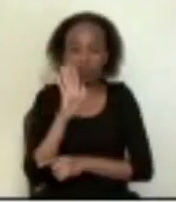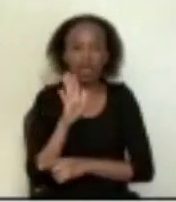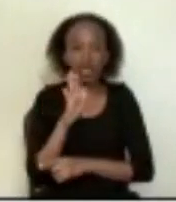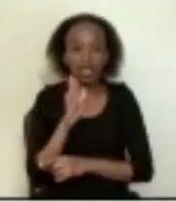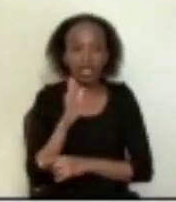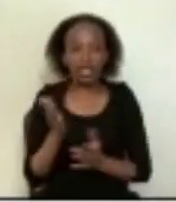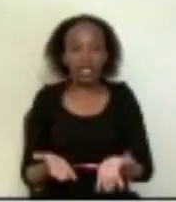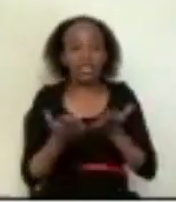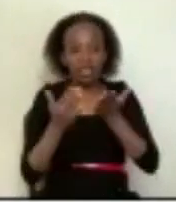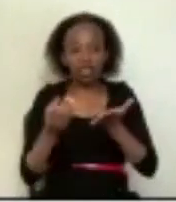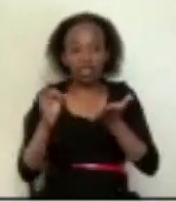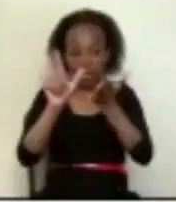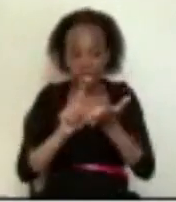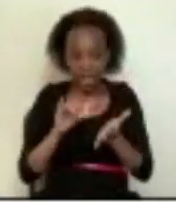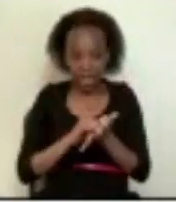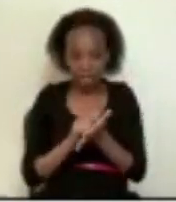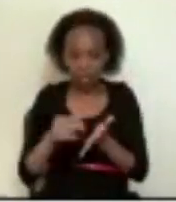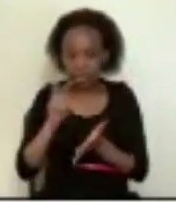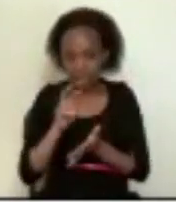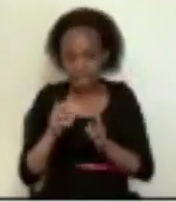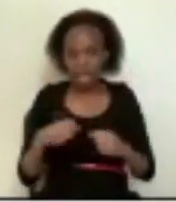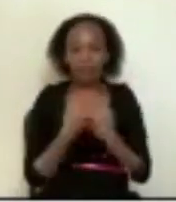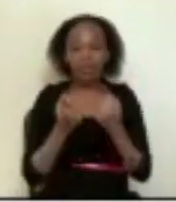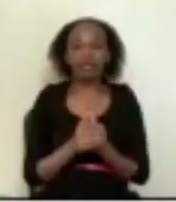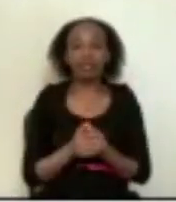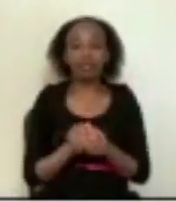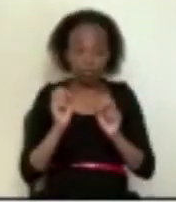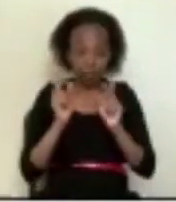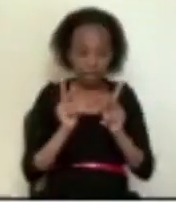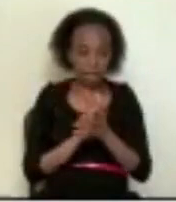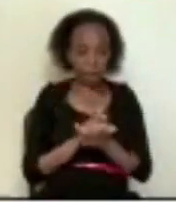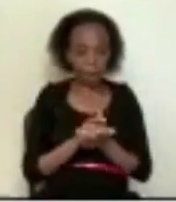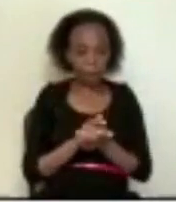the increase of debt that we are likely to see happening, right?